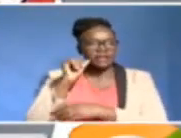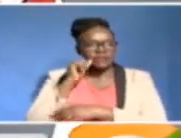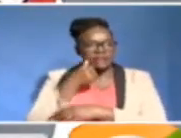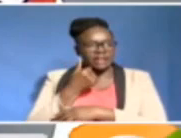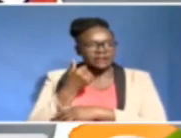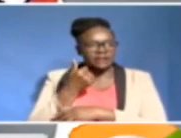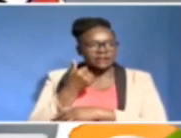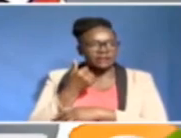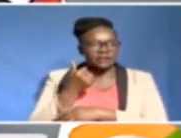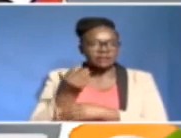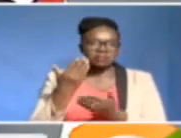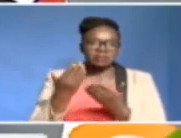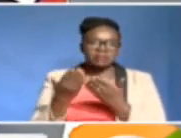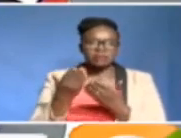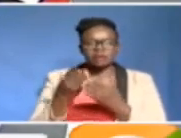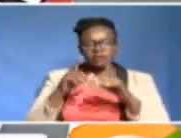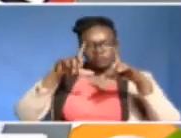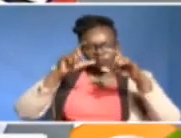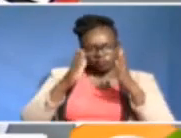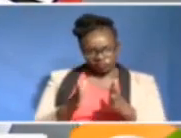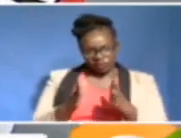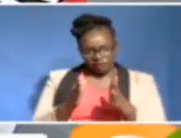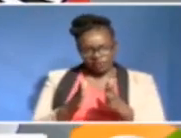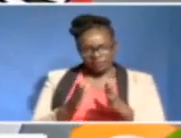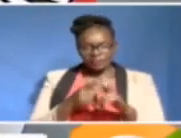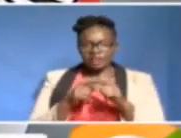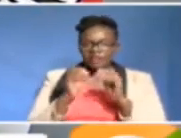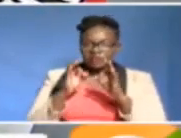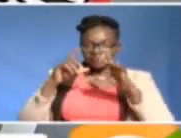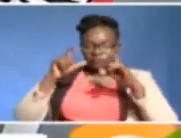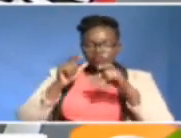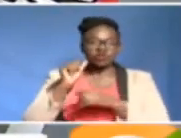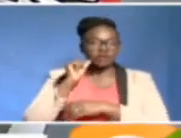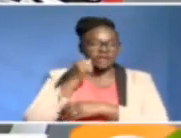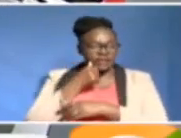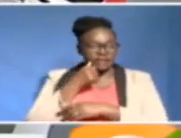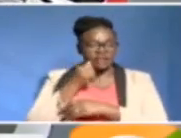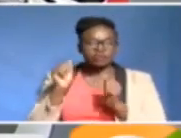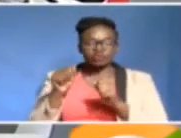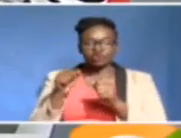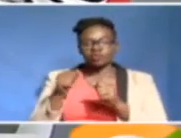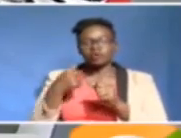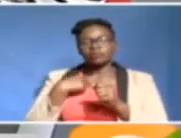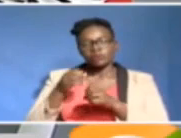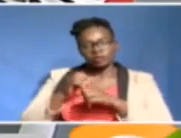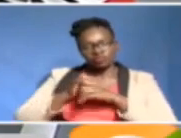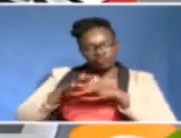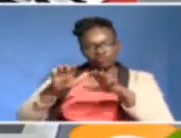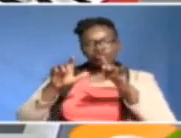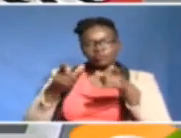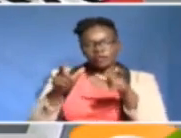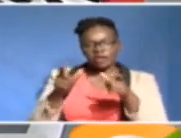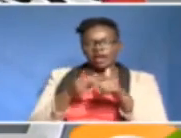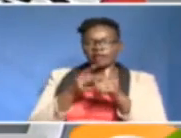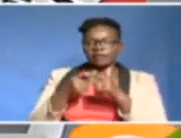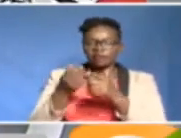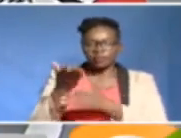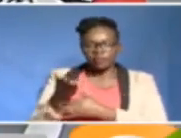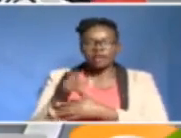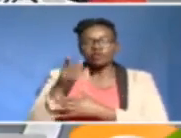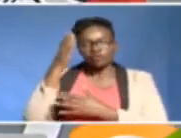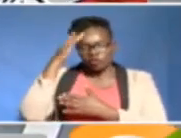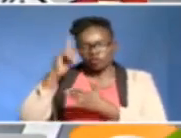nice for photographer, yeah. And if the photos turn out to be nice, I can push it for you in the media. And from there, because you know what you